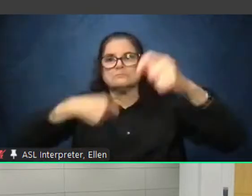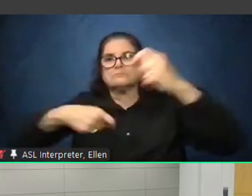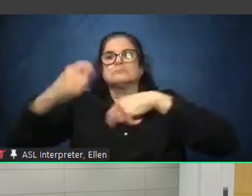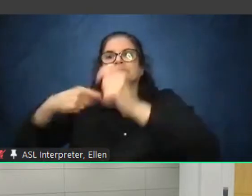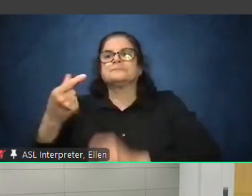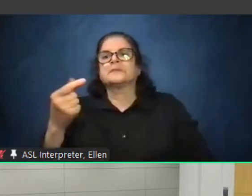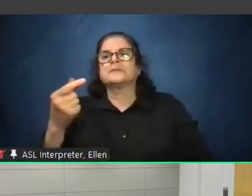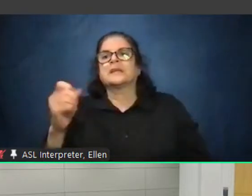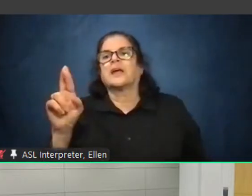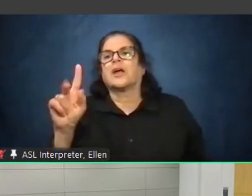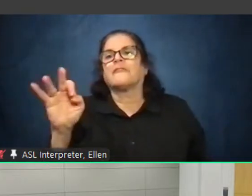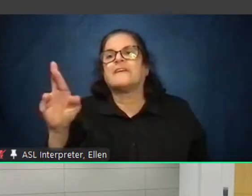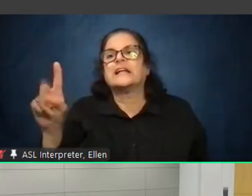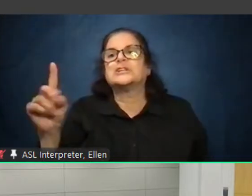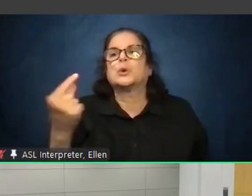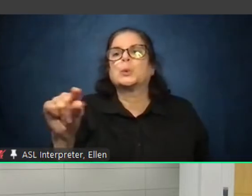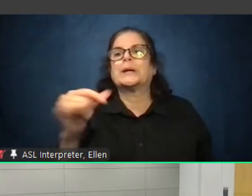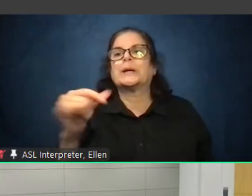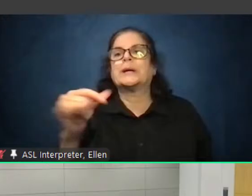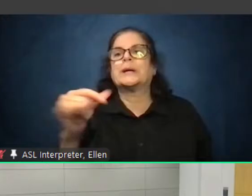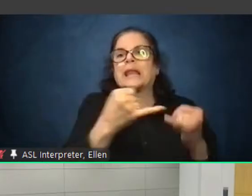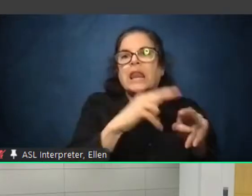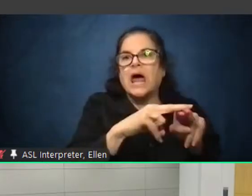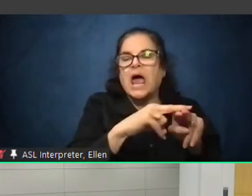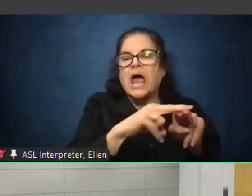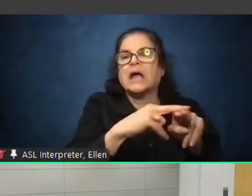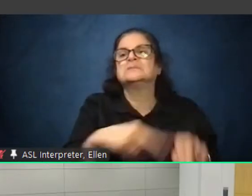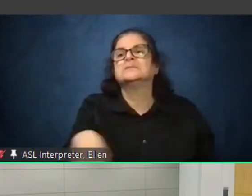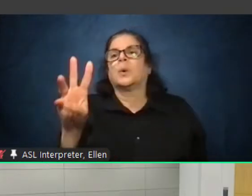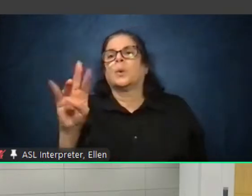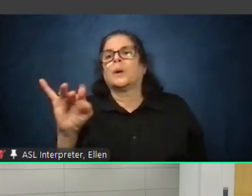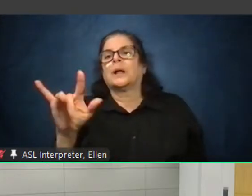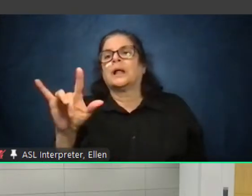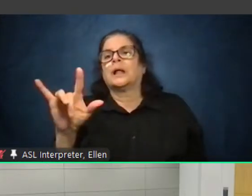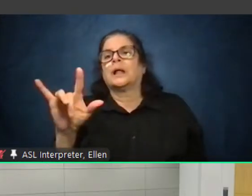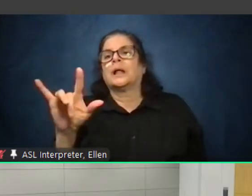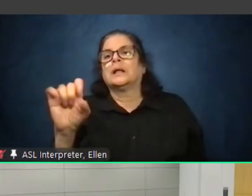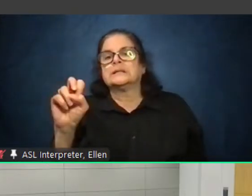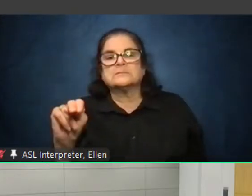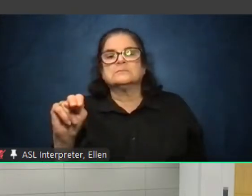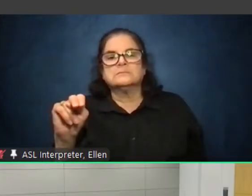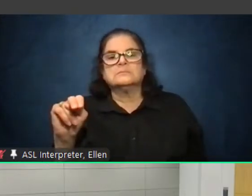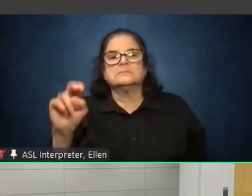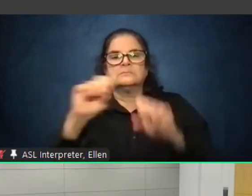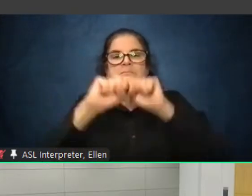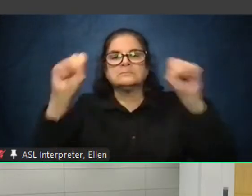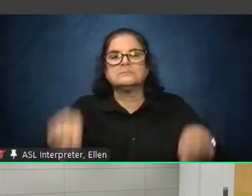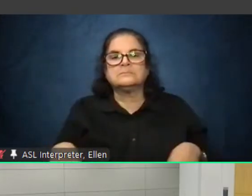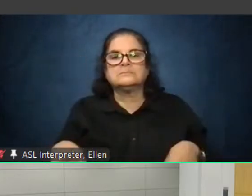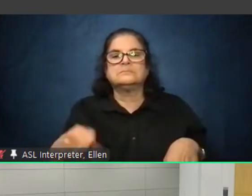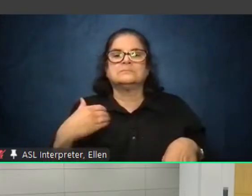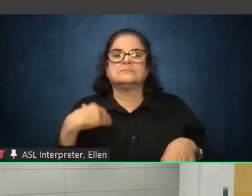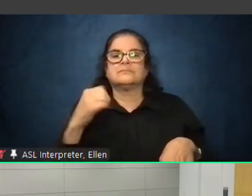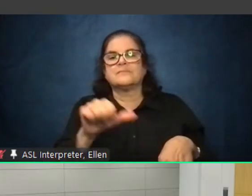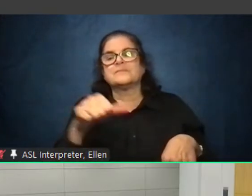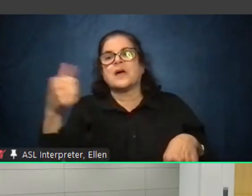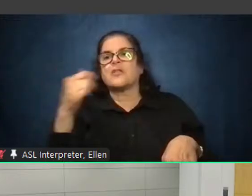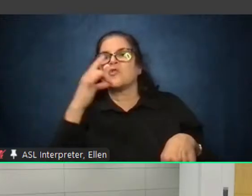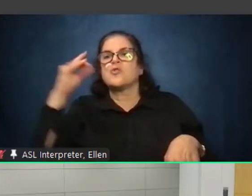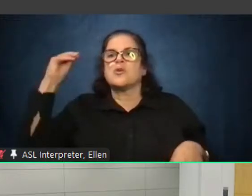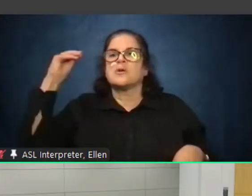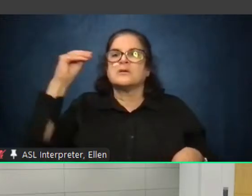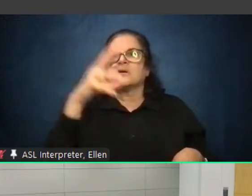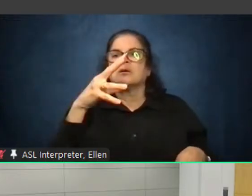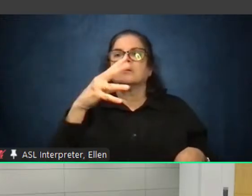Wilson Station. They have an offset color tone for lighting in there. They tend to be very pleasant